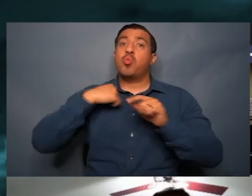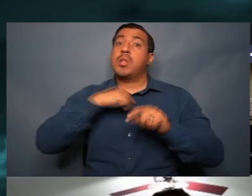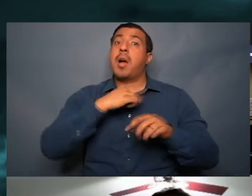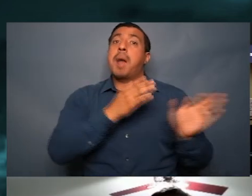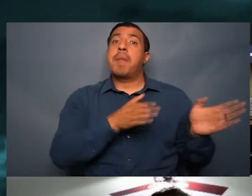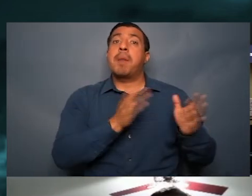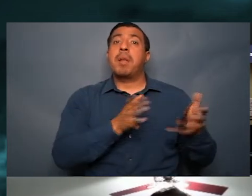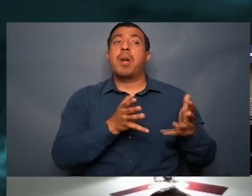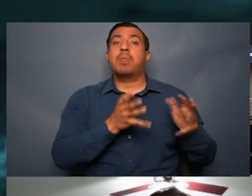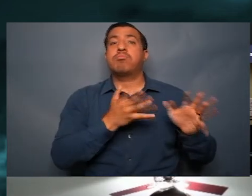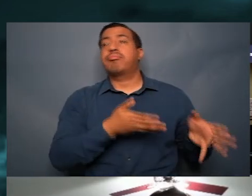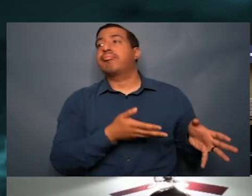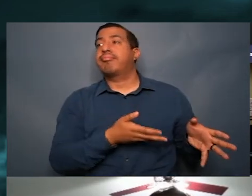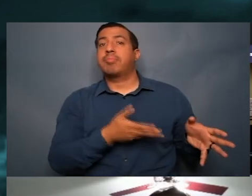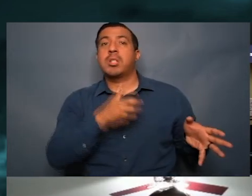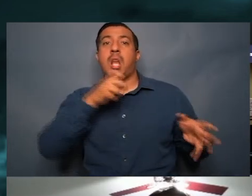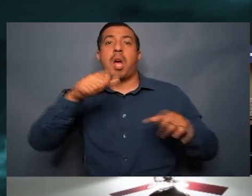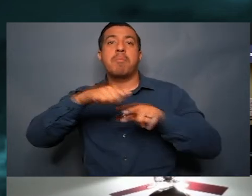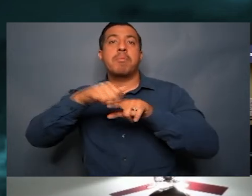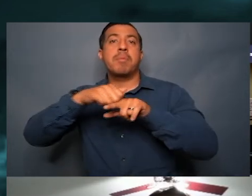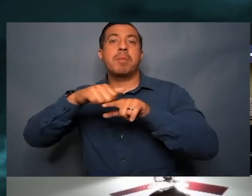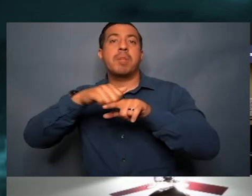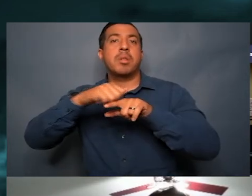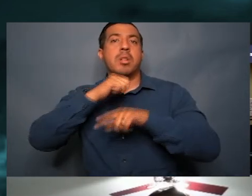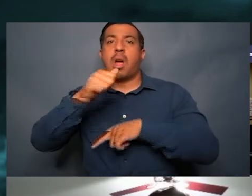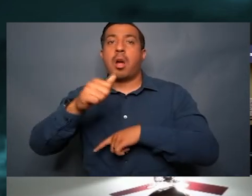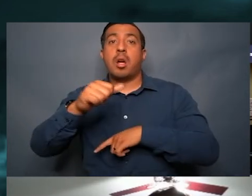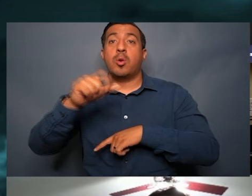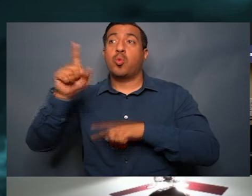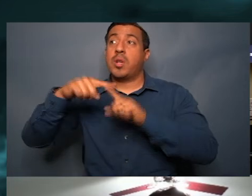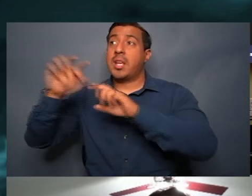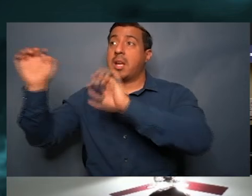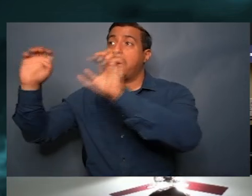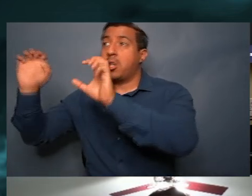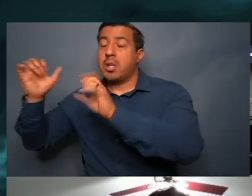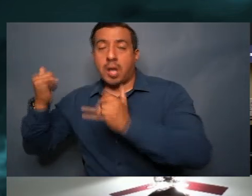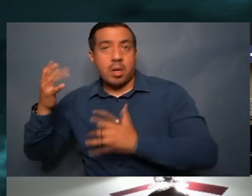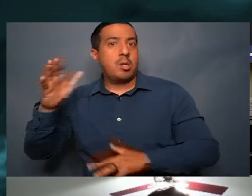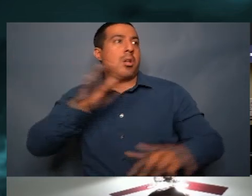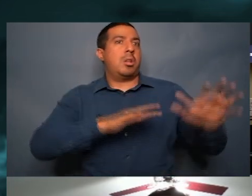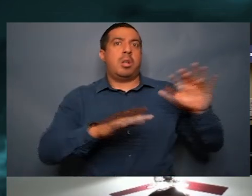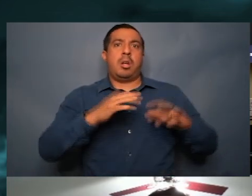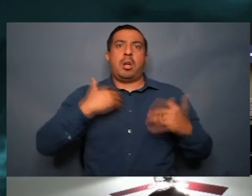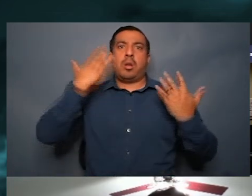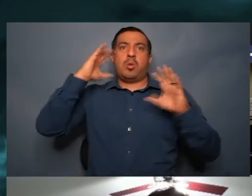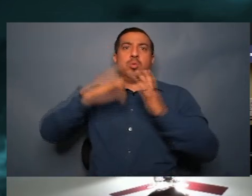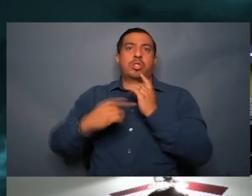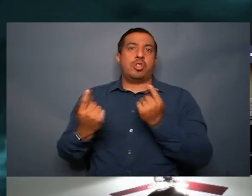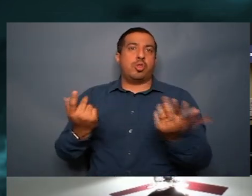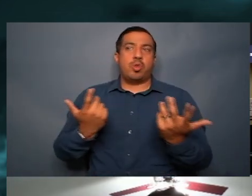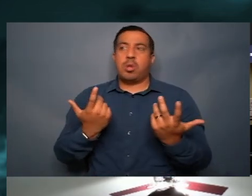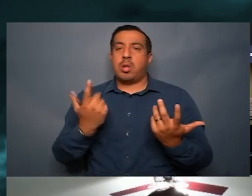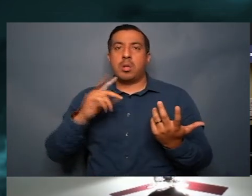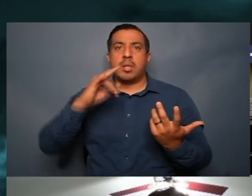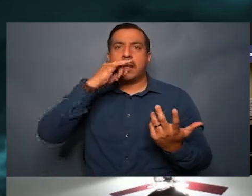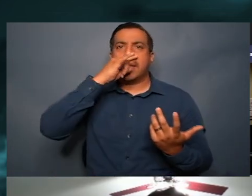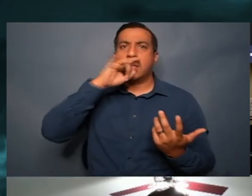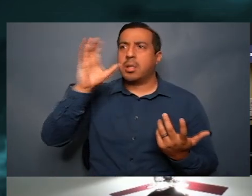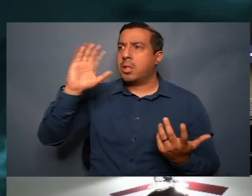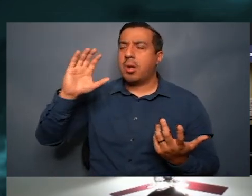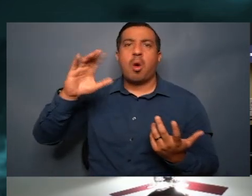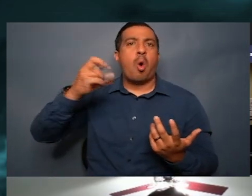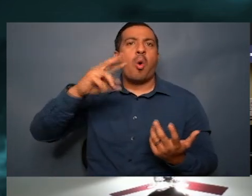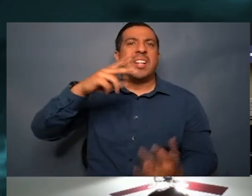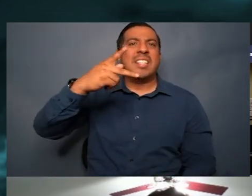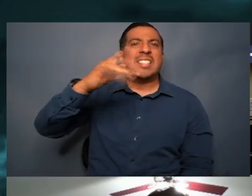plans and people don't practice the plan. And then when the emergency comes, it's kind of like, oh, I don't know what to do. Where's that kid at again?